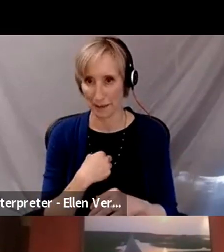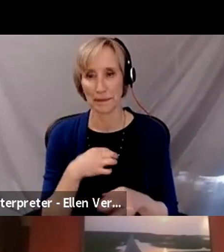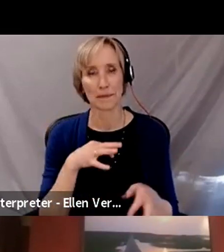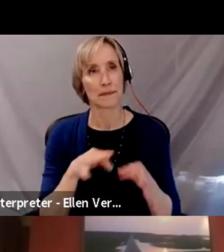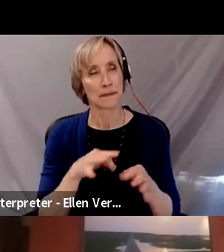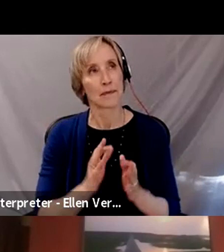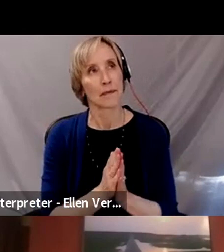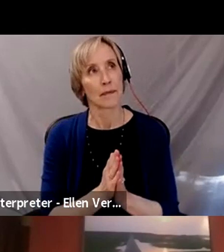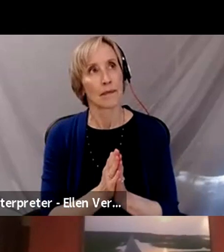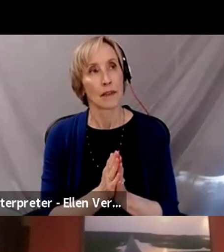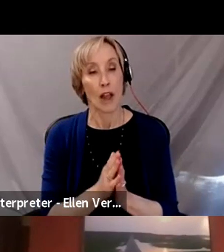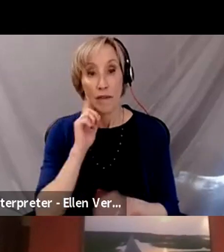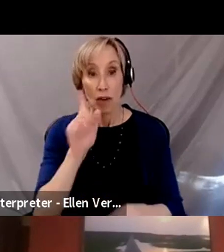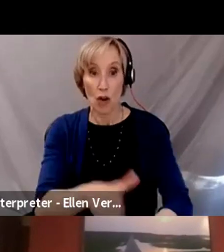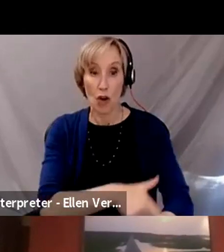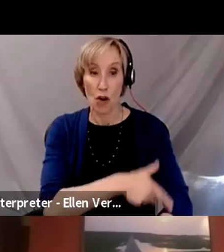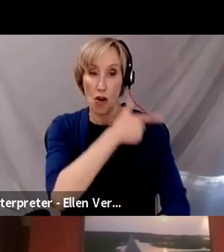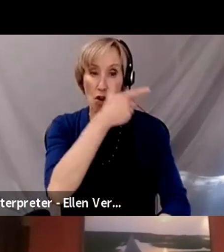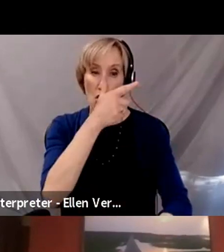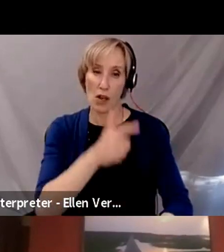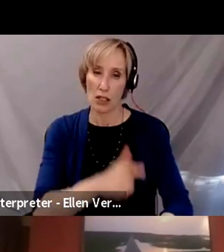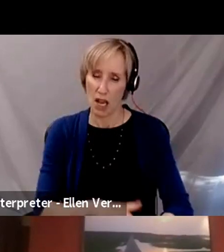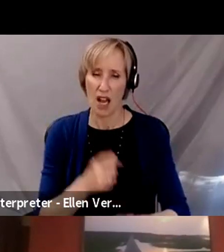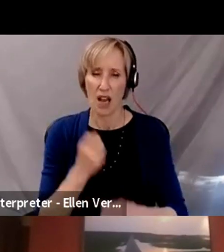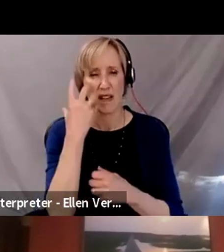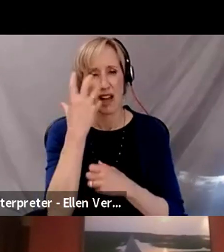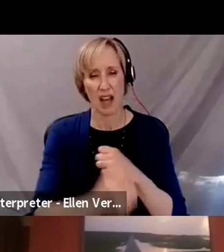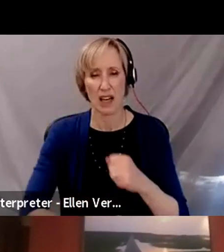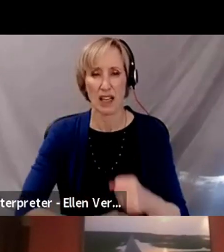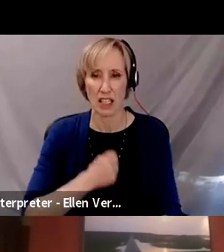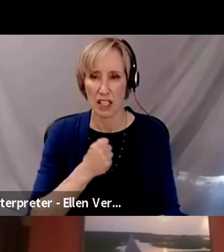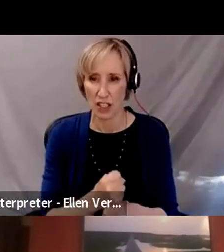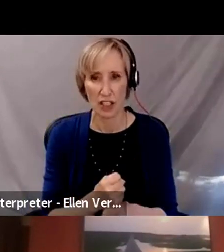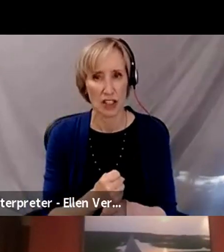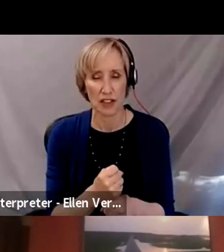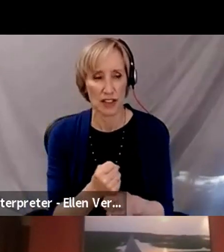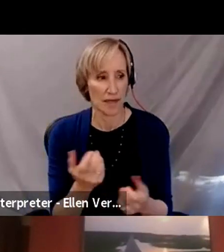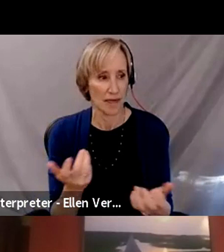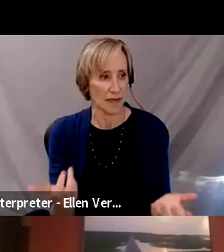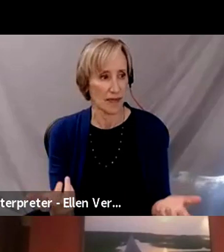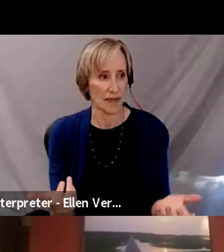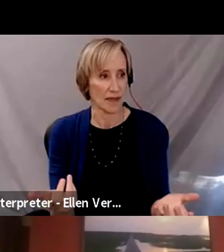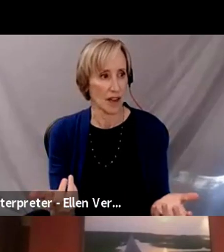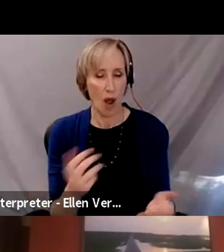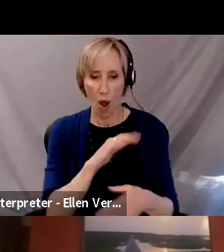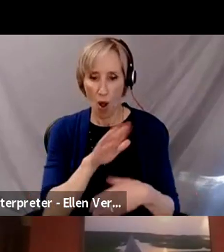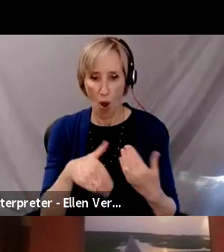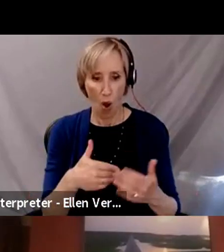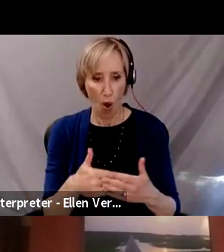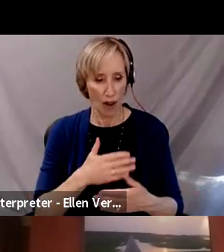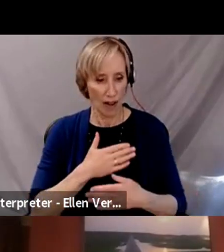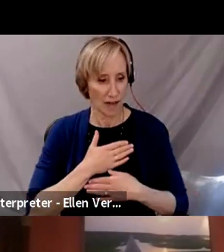for a very long time, all of these things were considered mental health issues, and